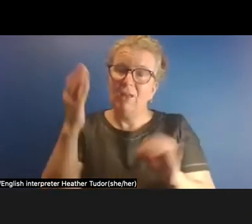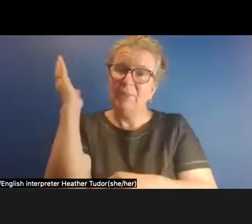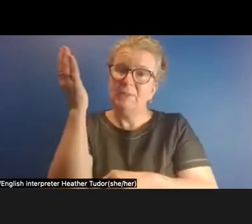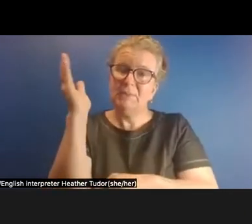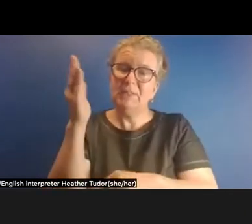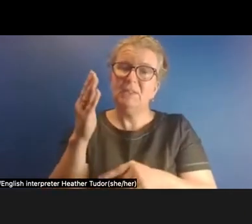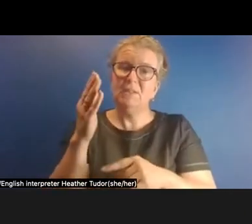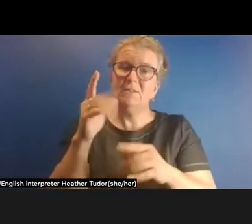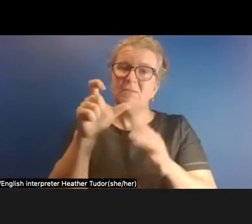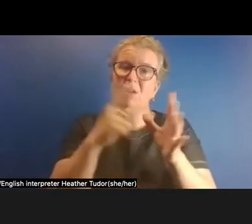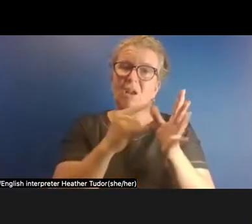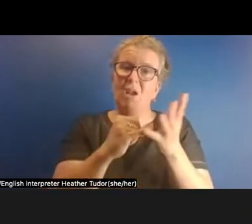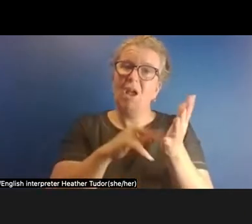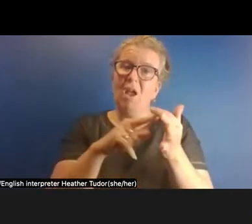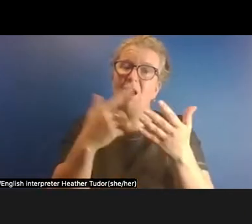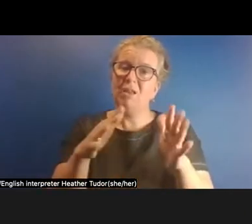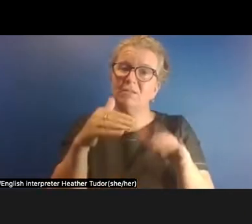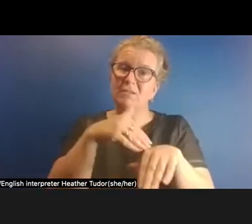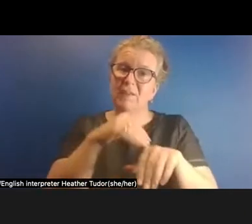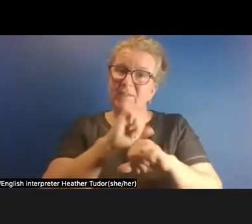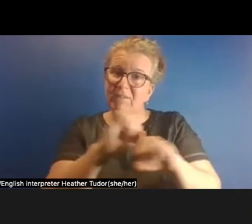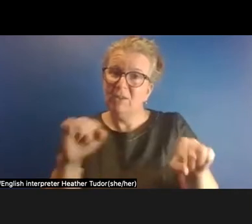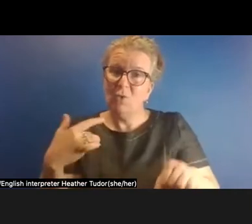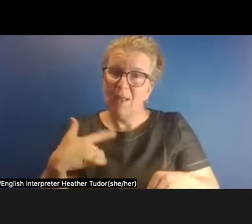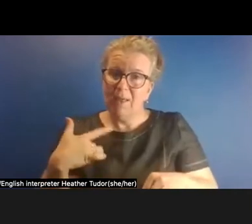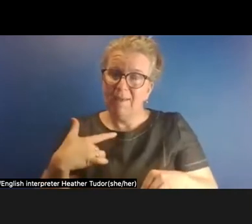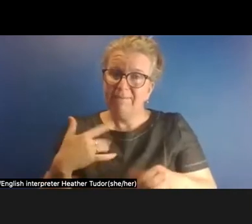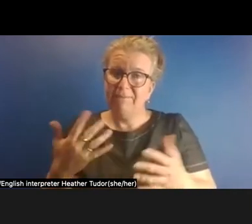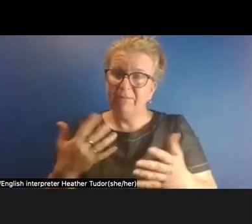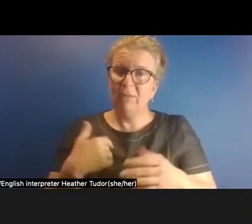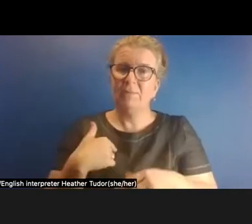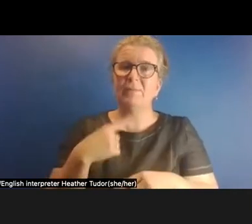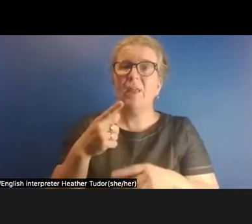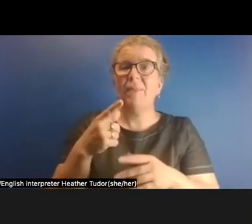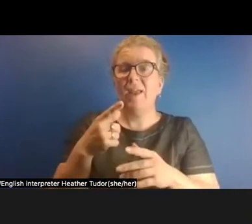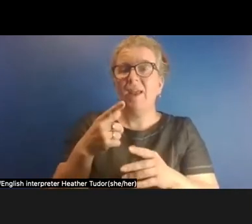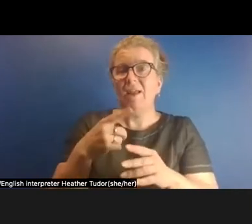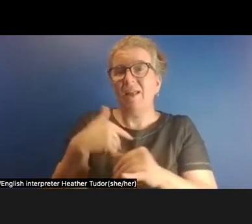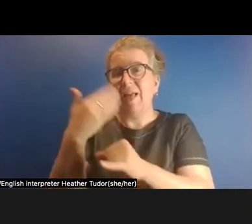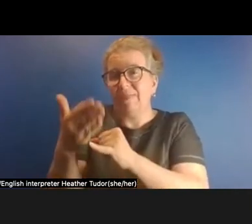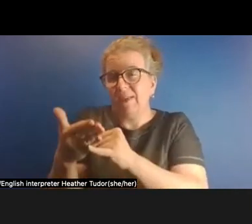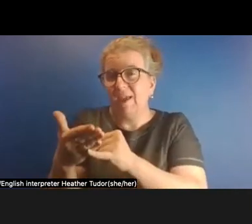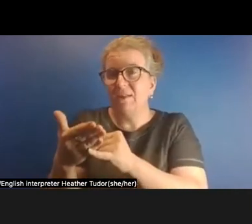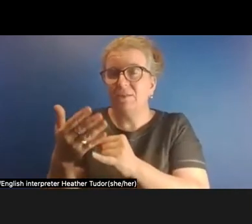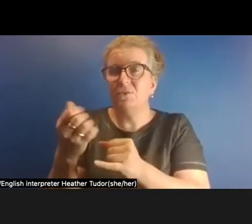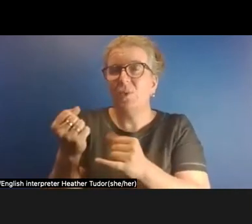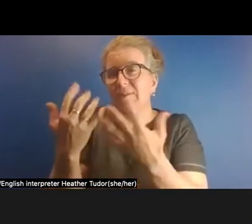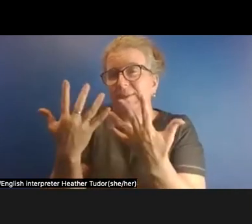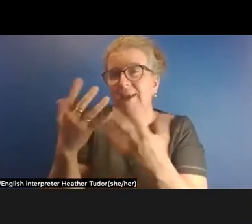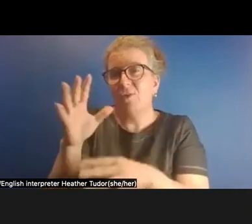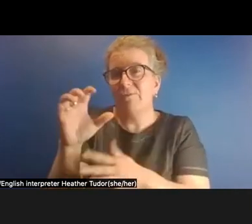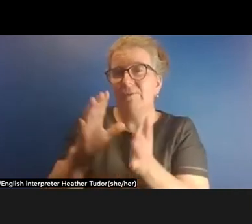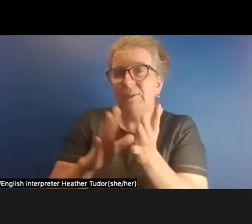leave maybe, let's say 15 minutes at the end, 10-15 minutes for a few questions from any of